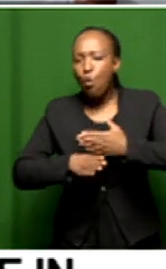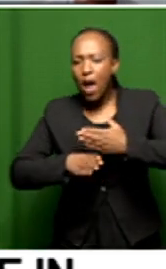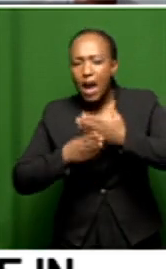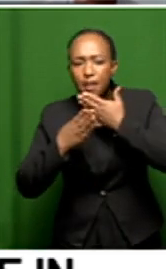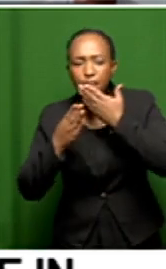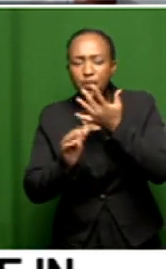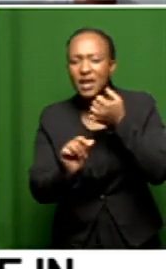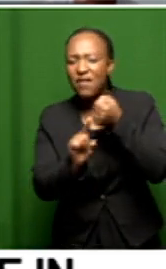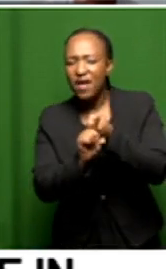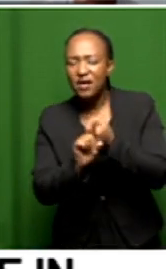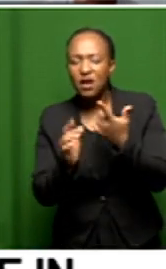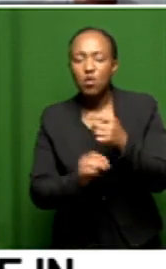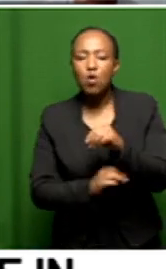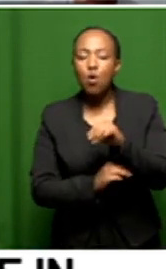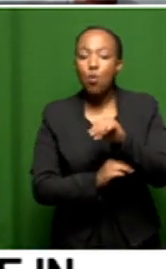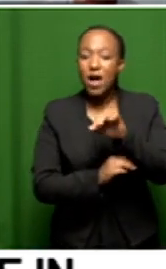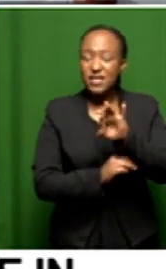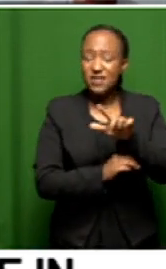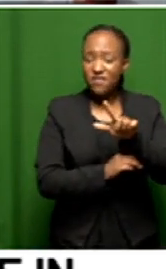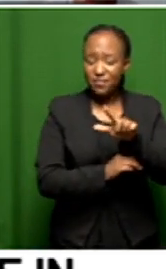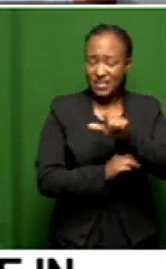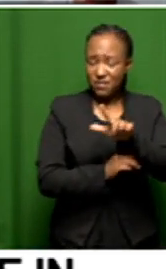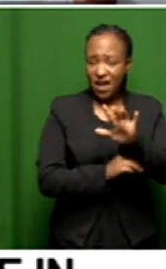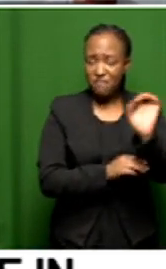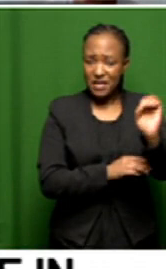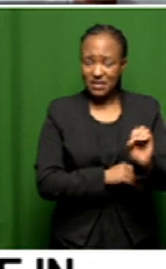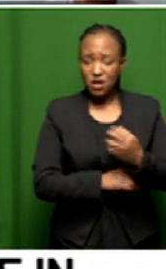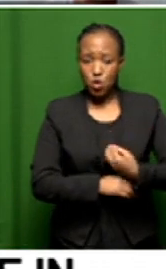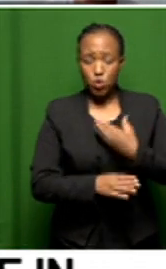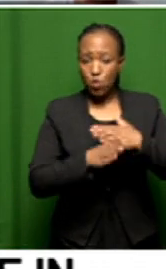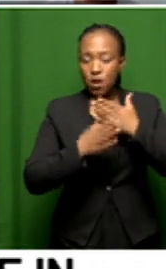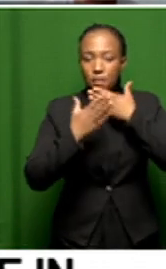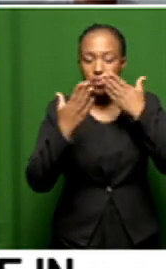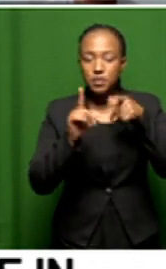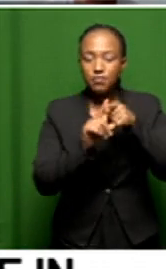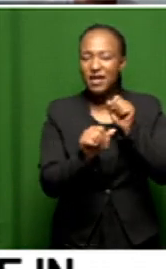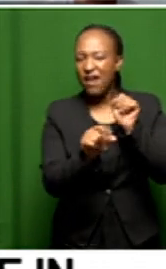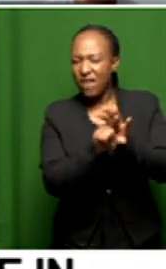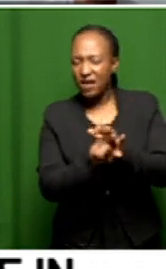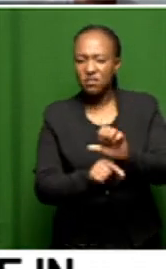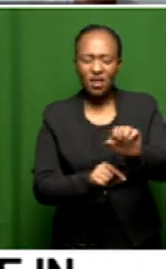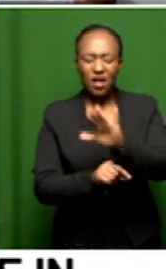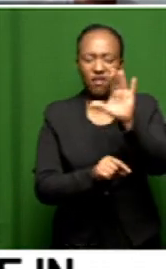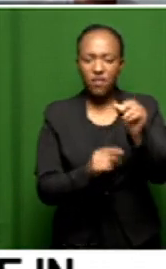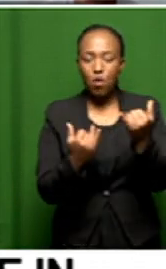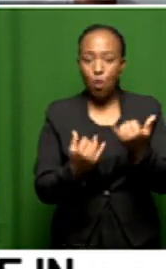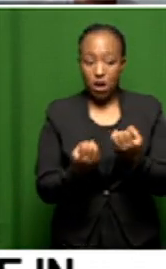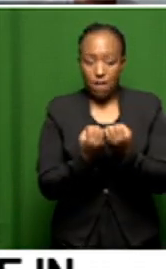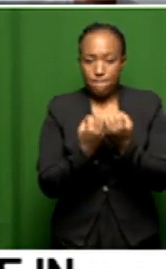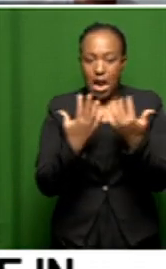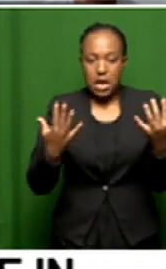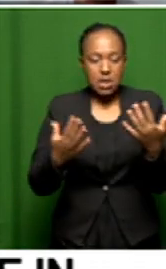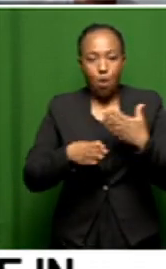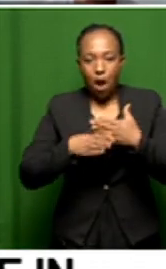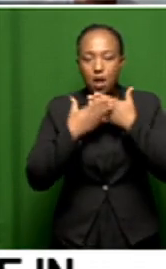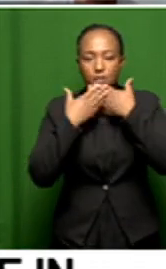your 74.5% of youth being unemployed, but generally how it affects South Africa, because there's a lot of people unemployed in South Africa. They